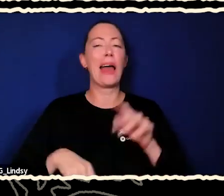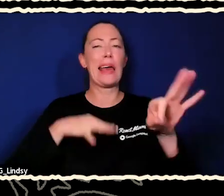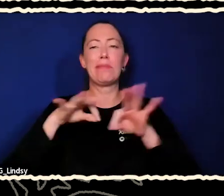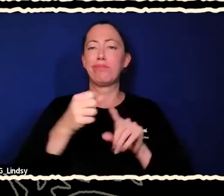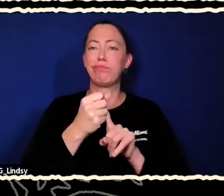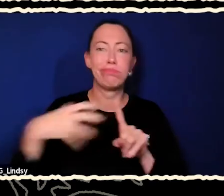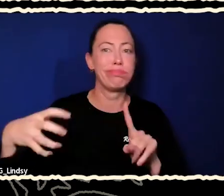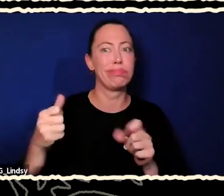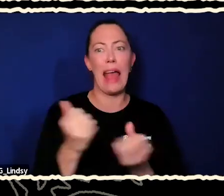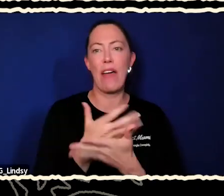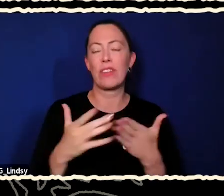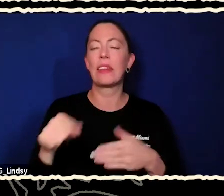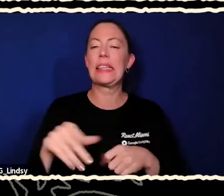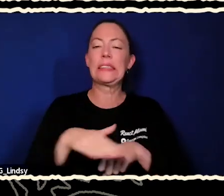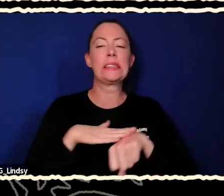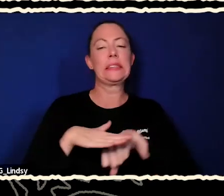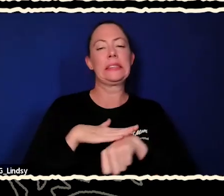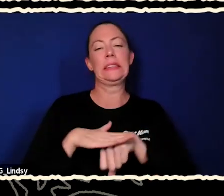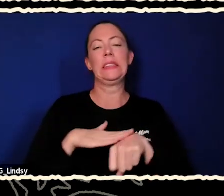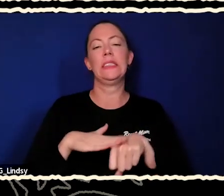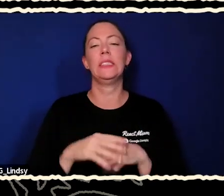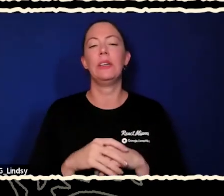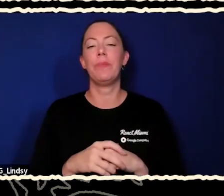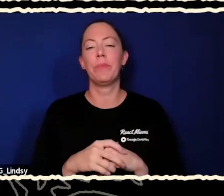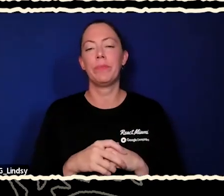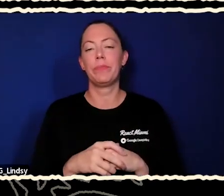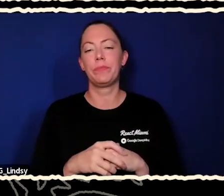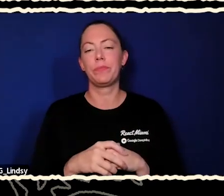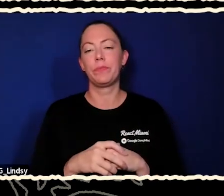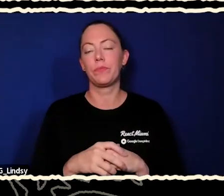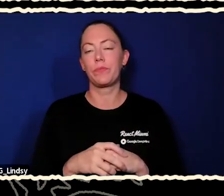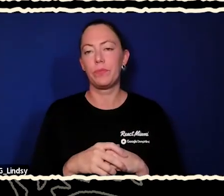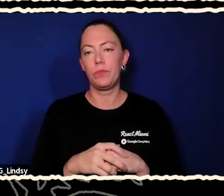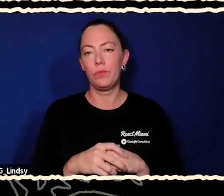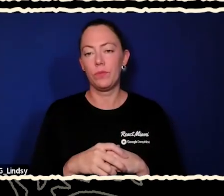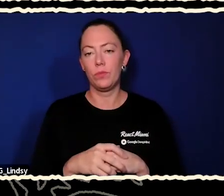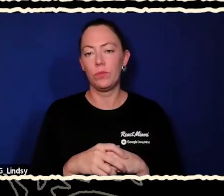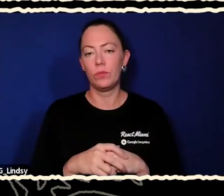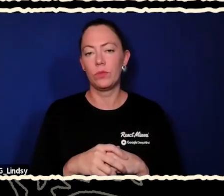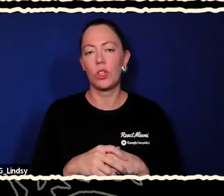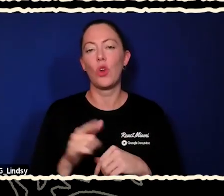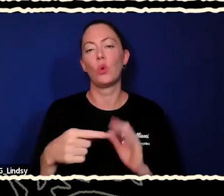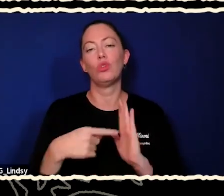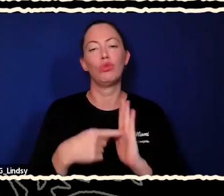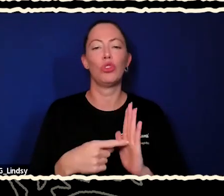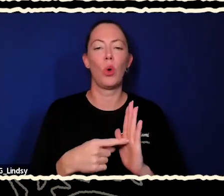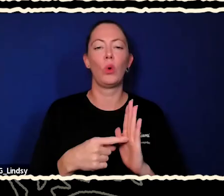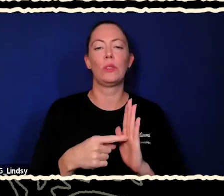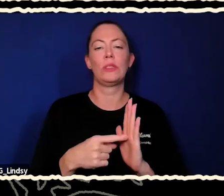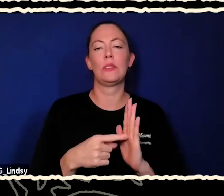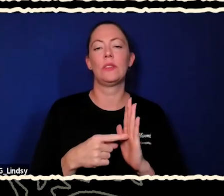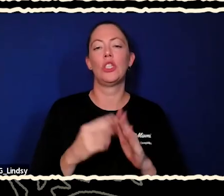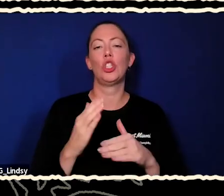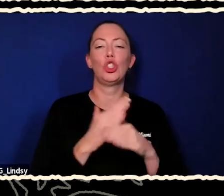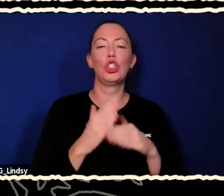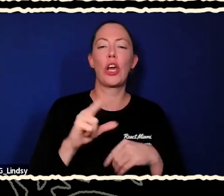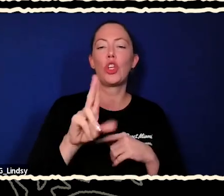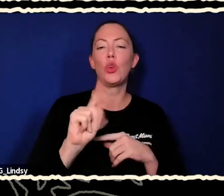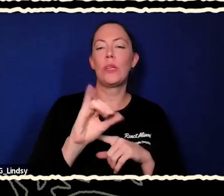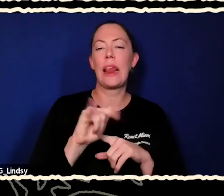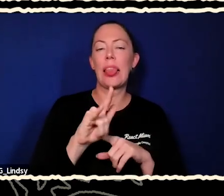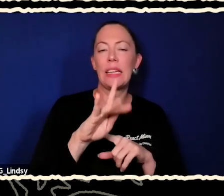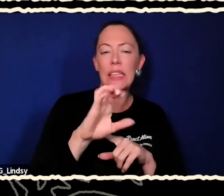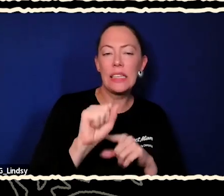just low-level shared utilities. This is the HTTP client infrastructure and